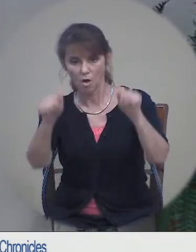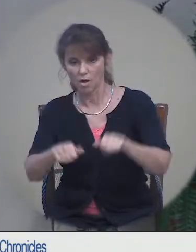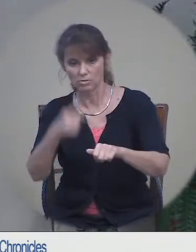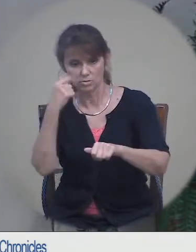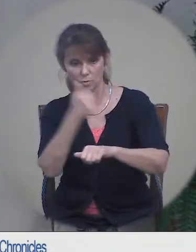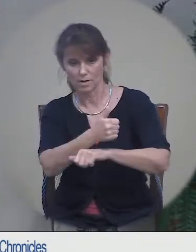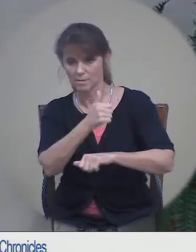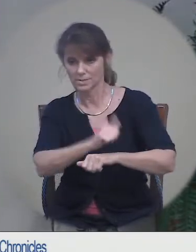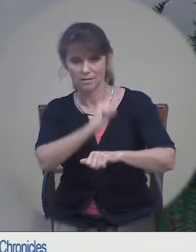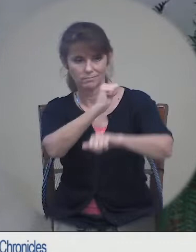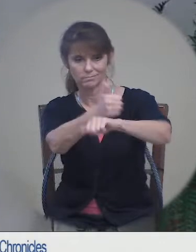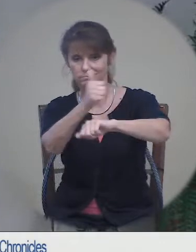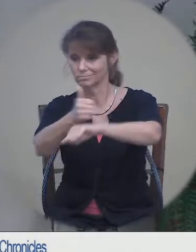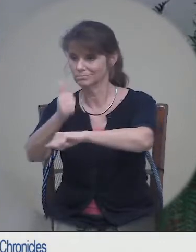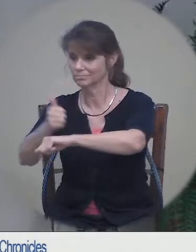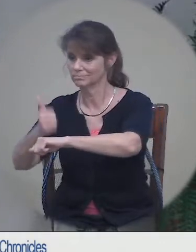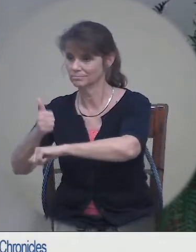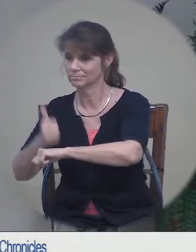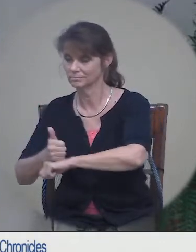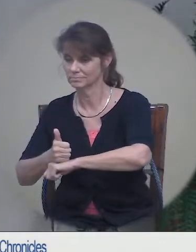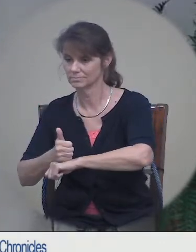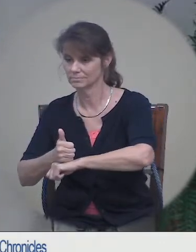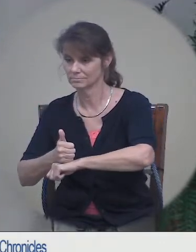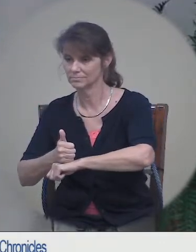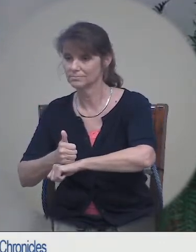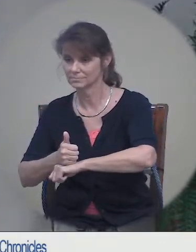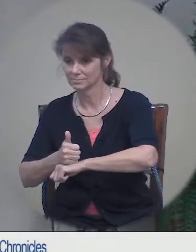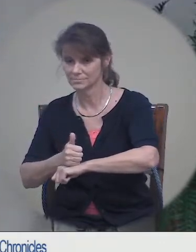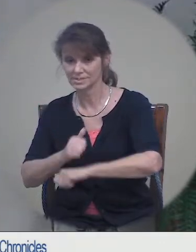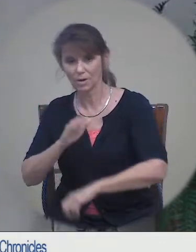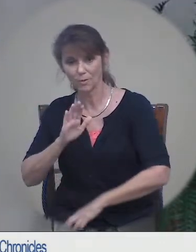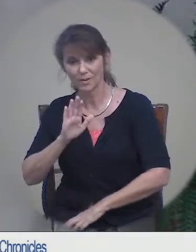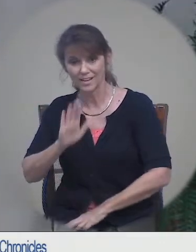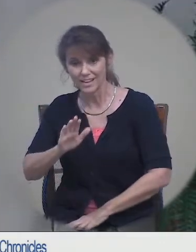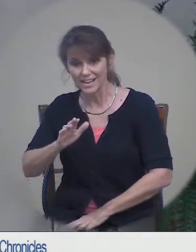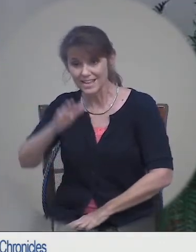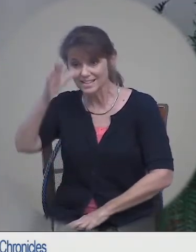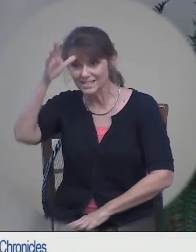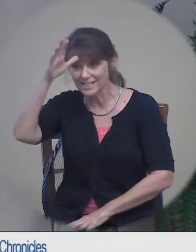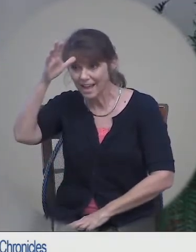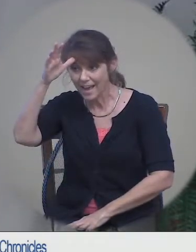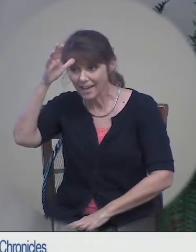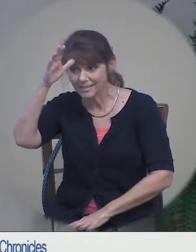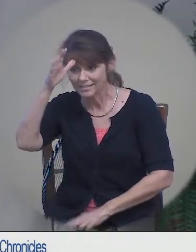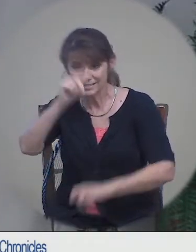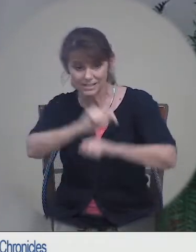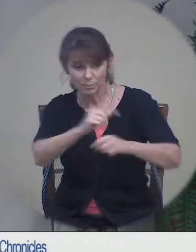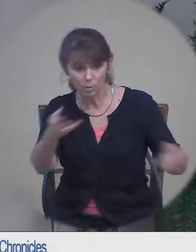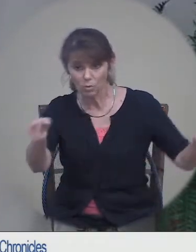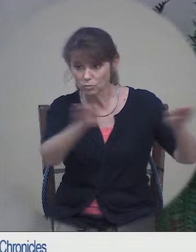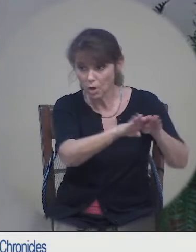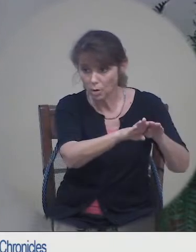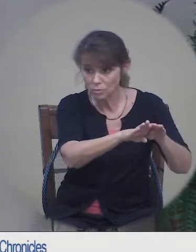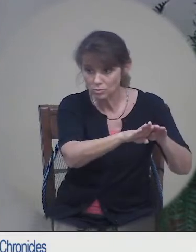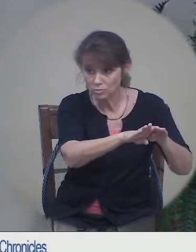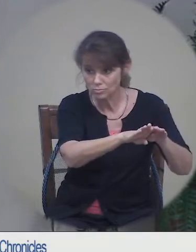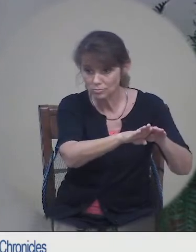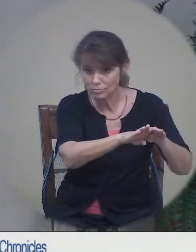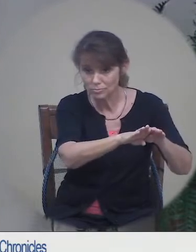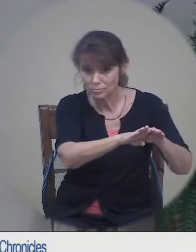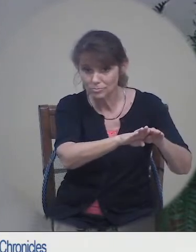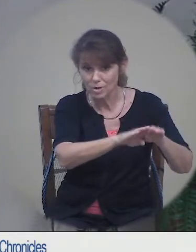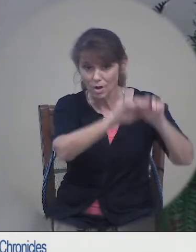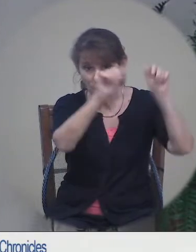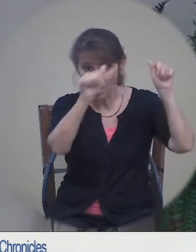of Jerusalem. The very first thing, I just find that striking. The very first thing that Hezekiah did was